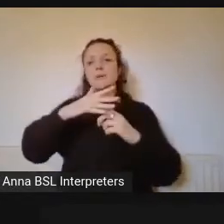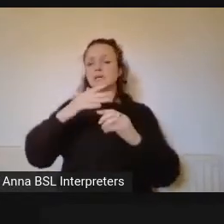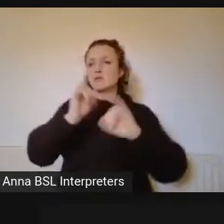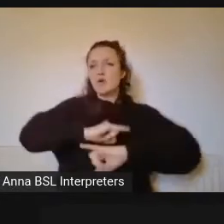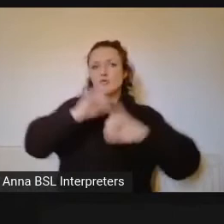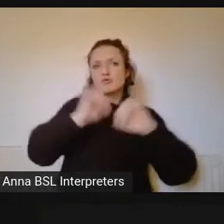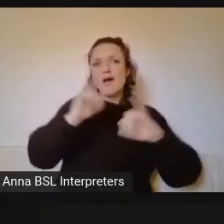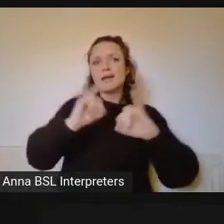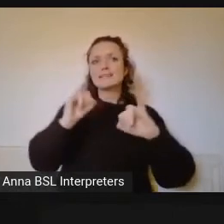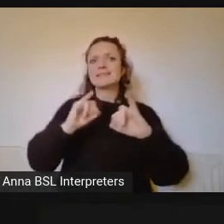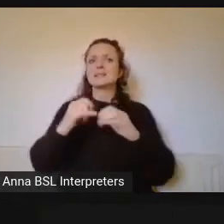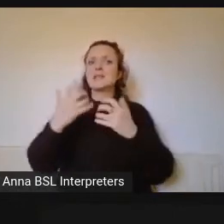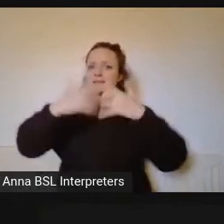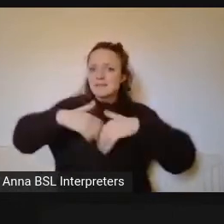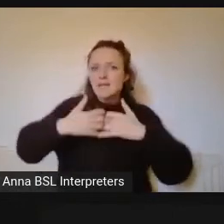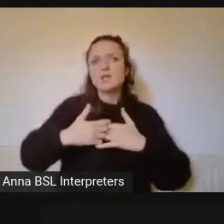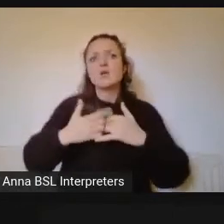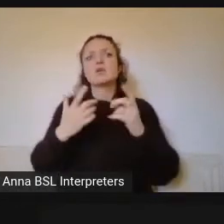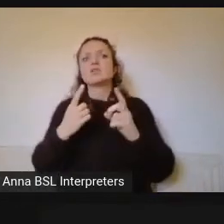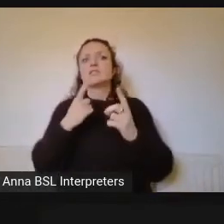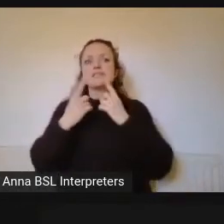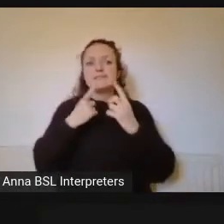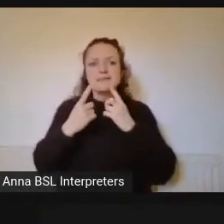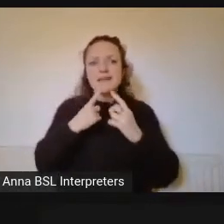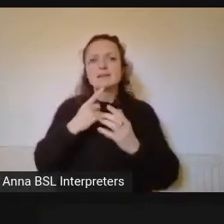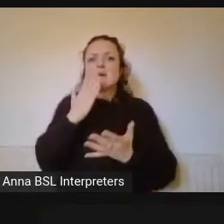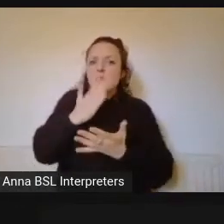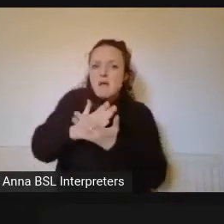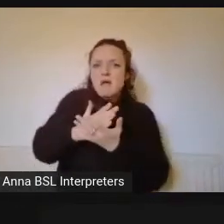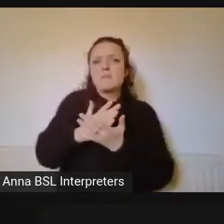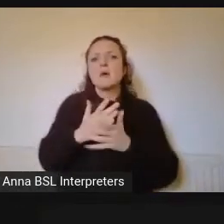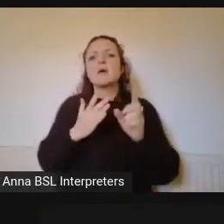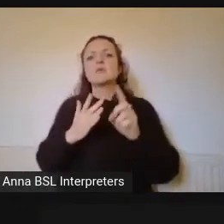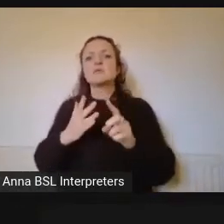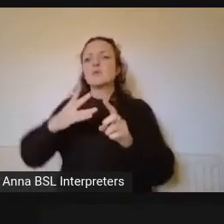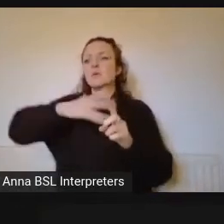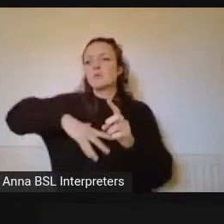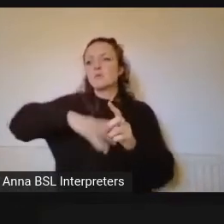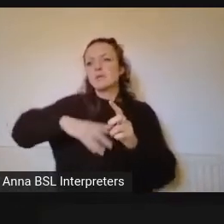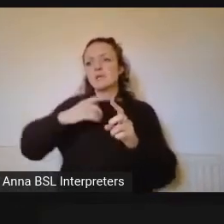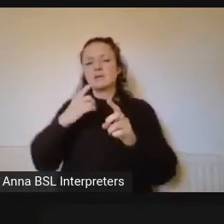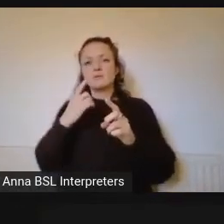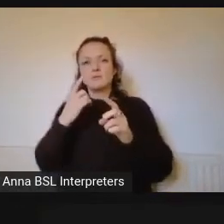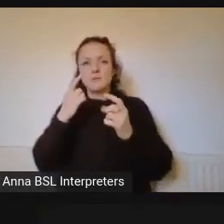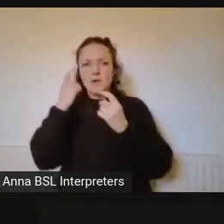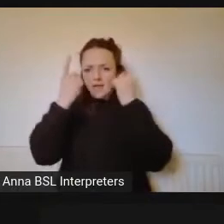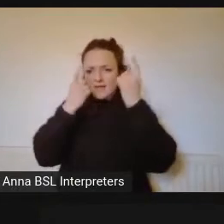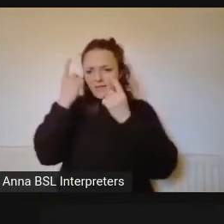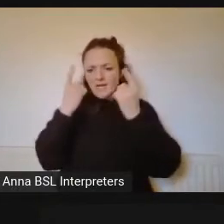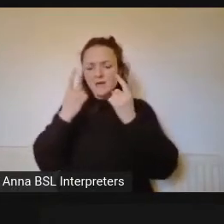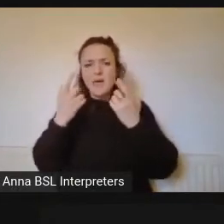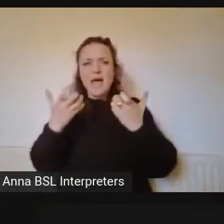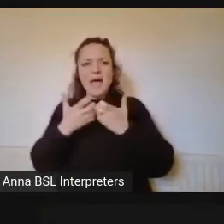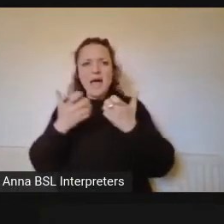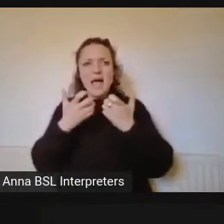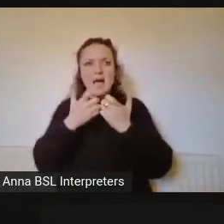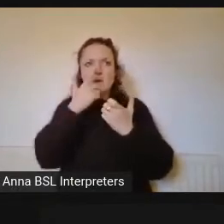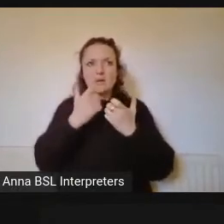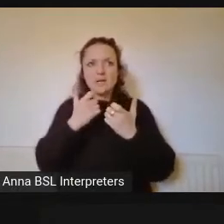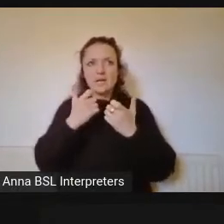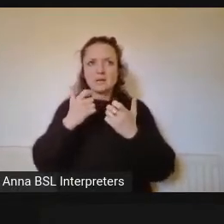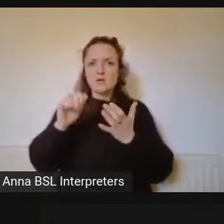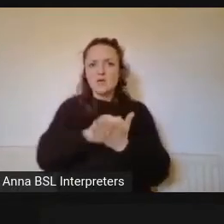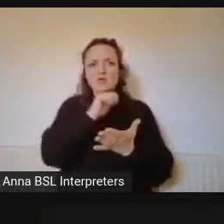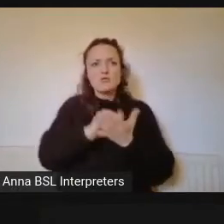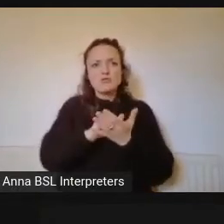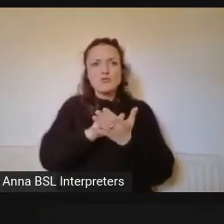need to be very wary of those, of bringing the conversation into the right direction. And also, like, what does that